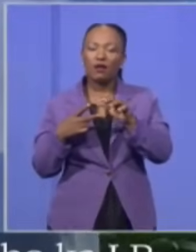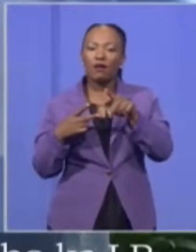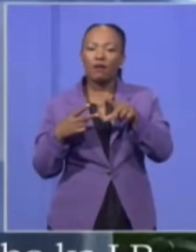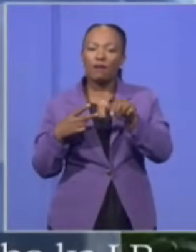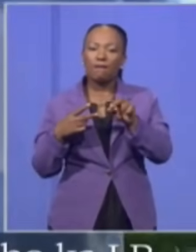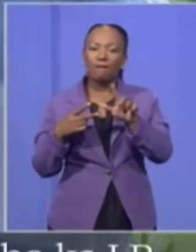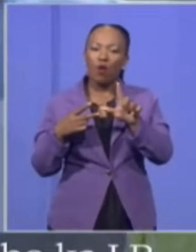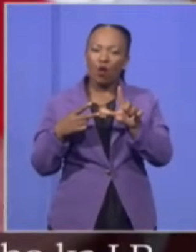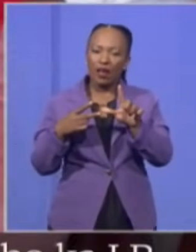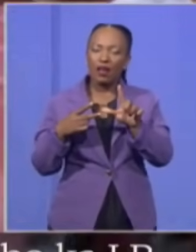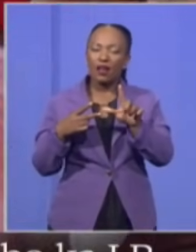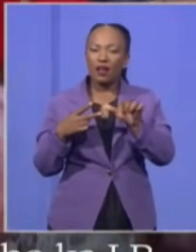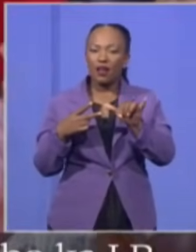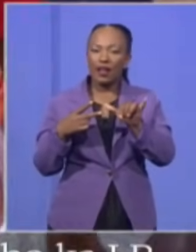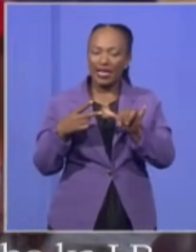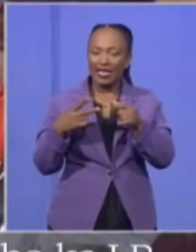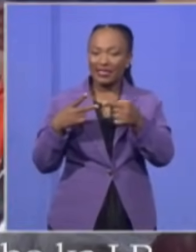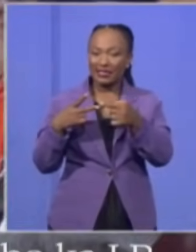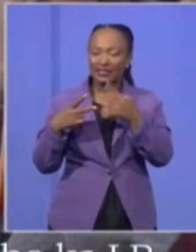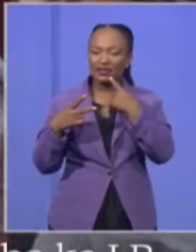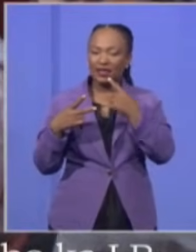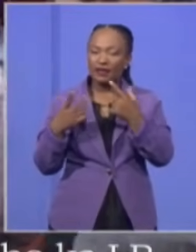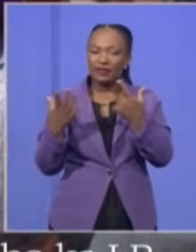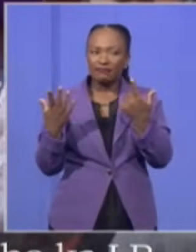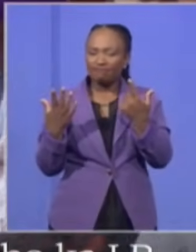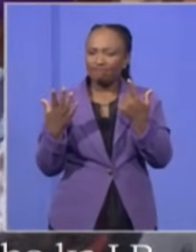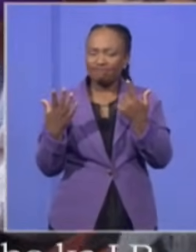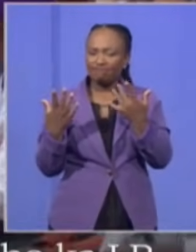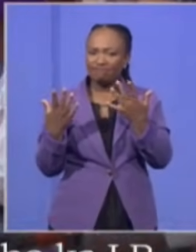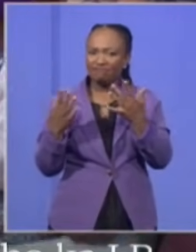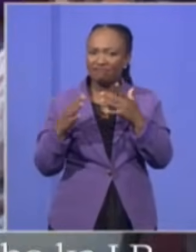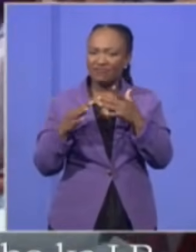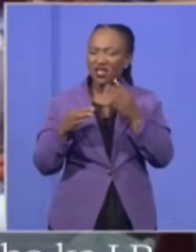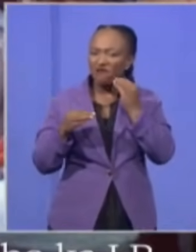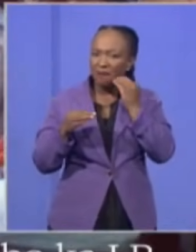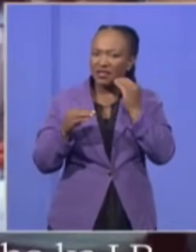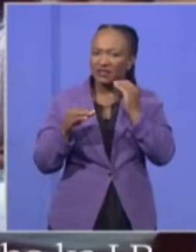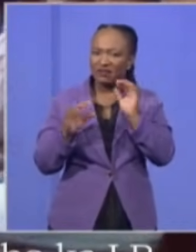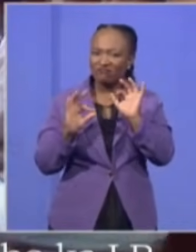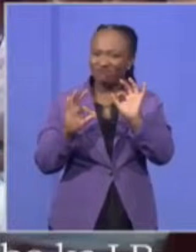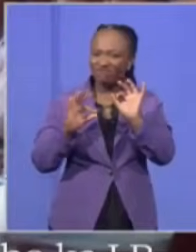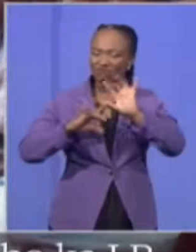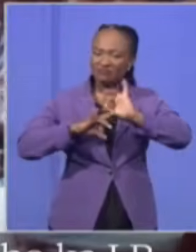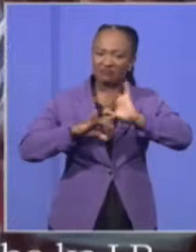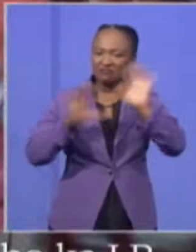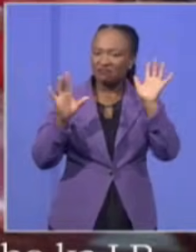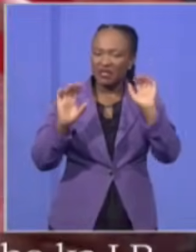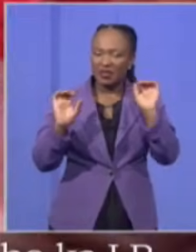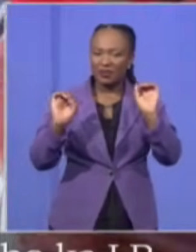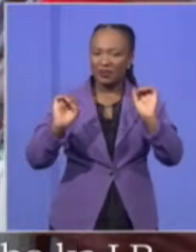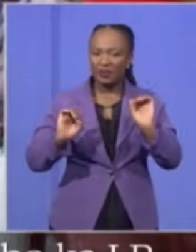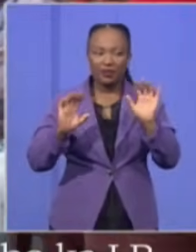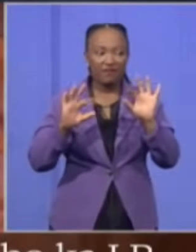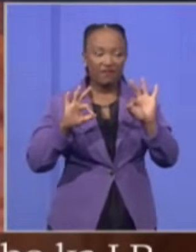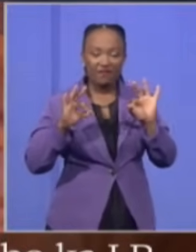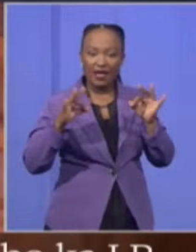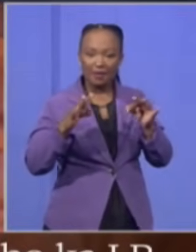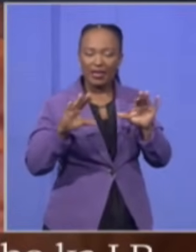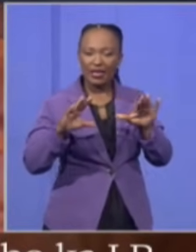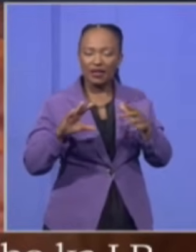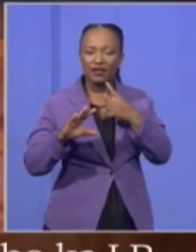morago ga polao ye dintlha mabapi le tiragalo ye ga se tša hlaka. Lapa le re le nyaka dikarabo ka ge ba re boetapele